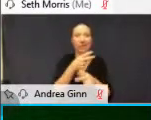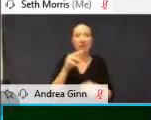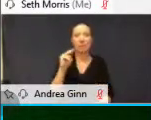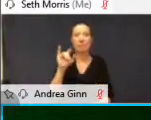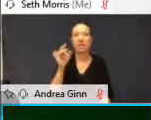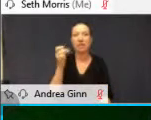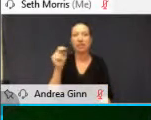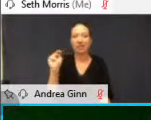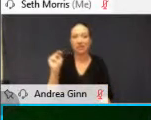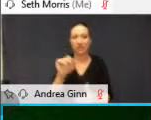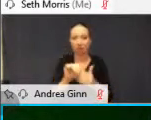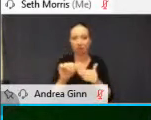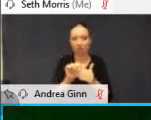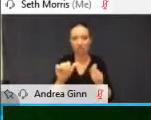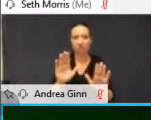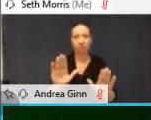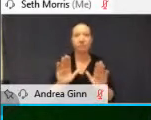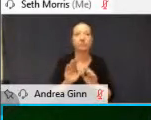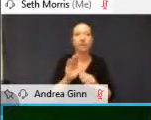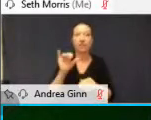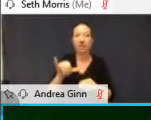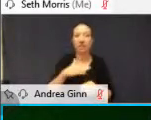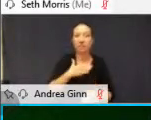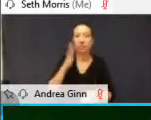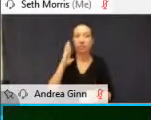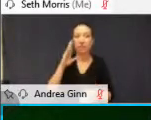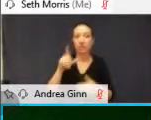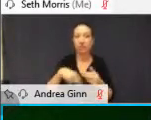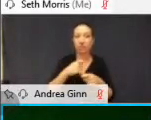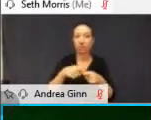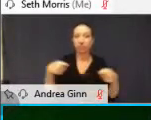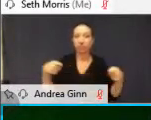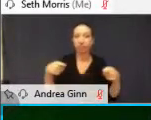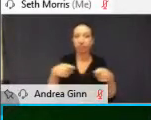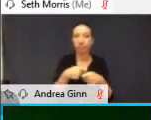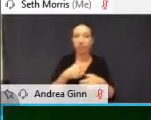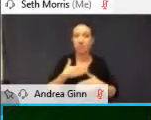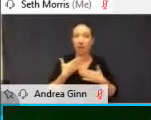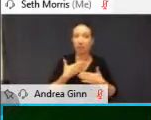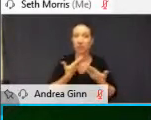And that concludes my presentation. I'm happy to join in answering any